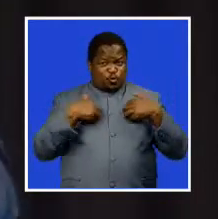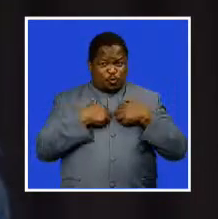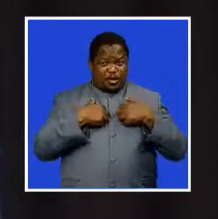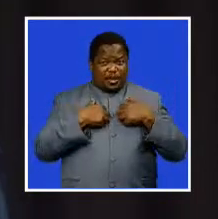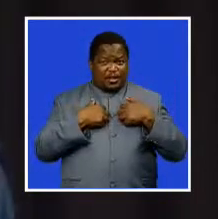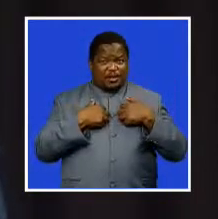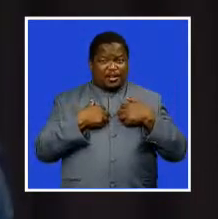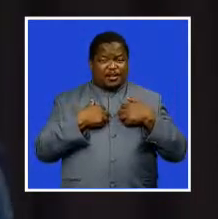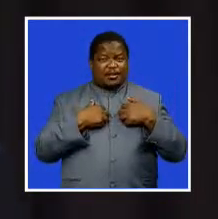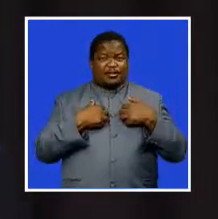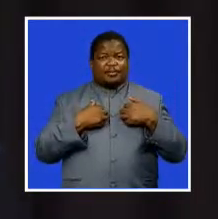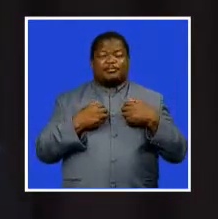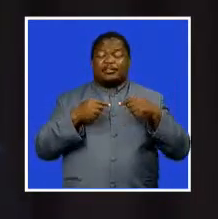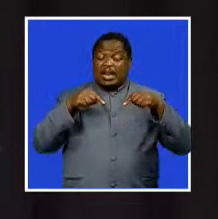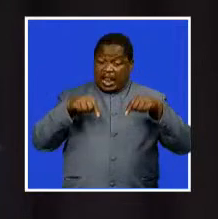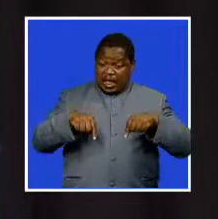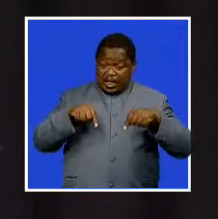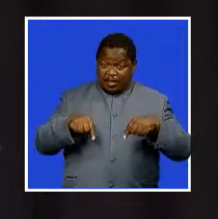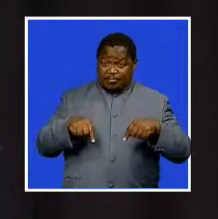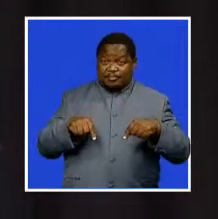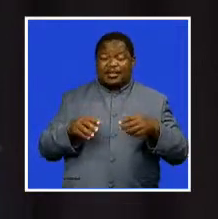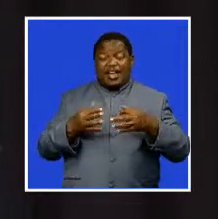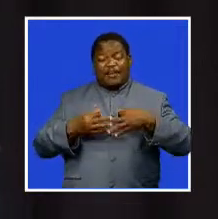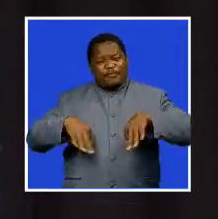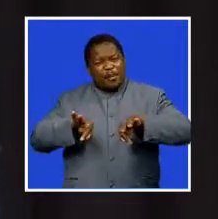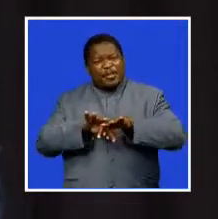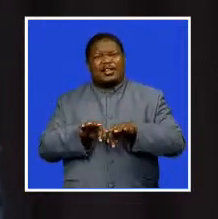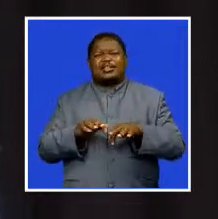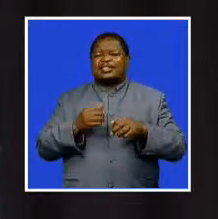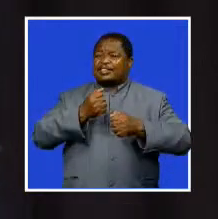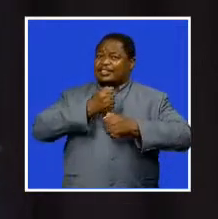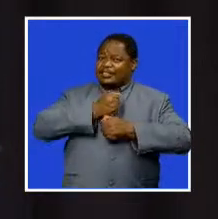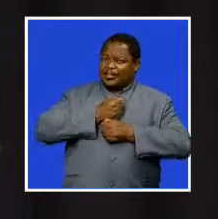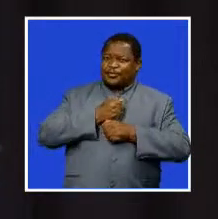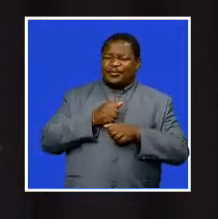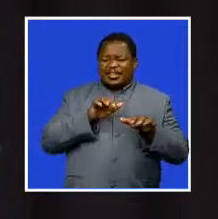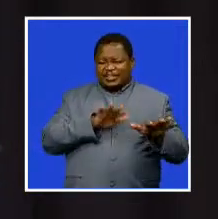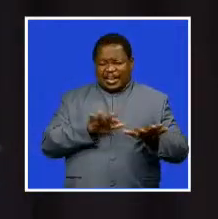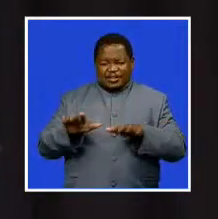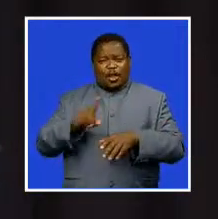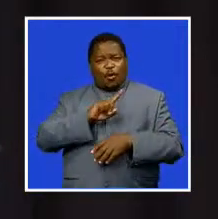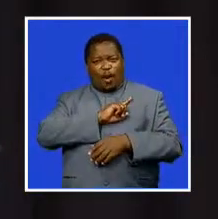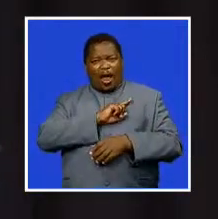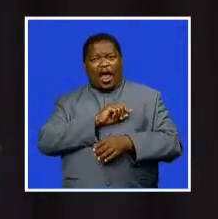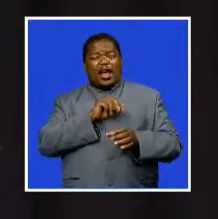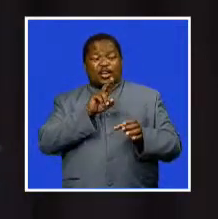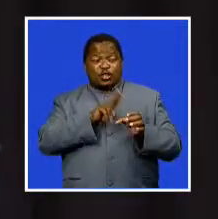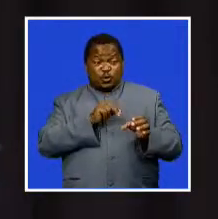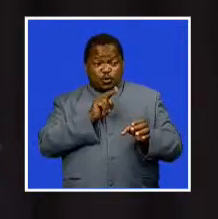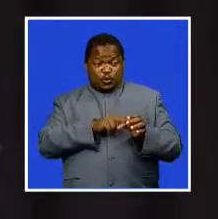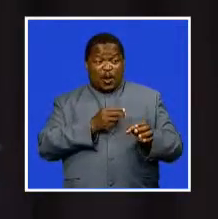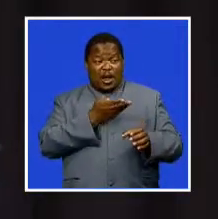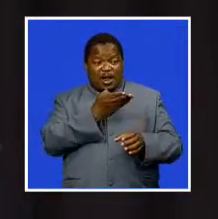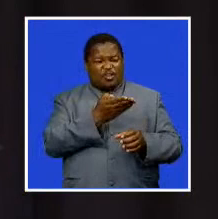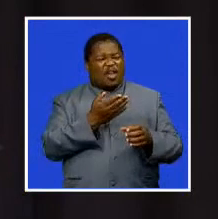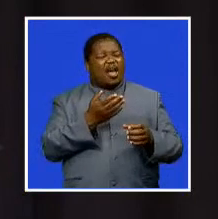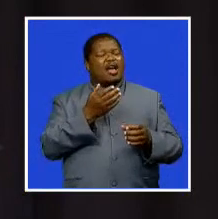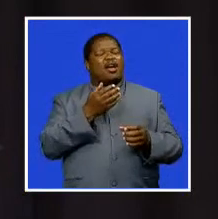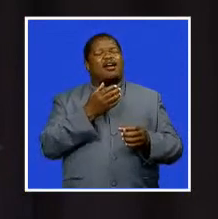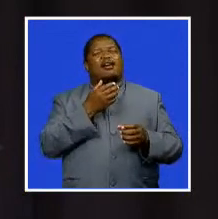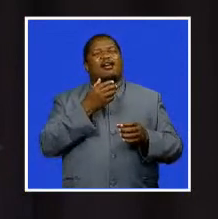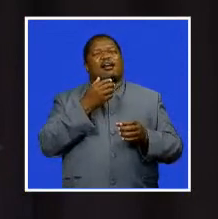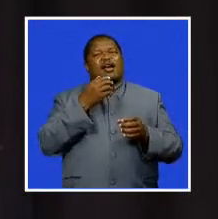umndeni wami uhlukubethekile ngenxa yakho lahla phasi ibhodlela phinze athathele